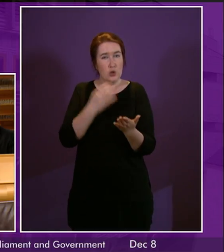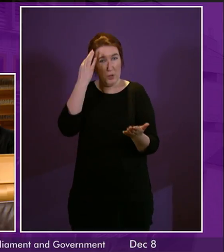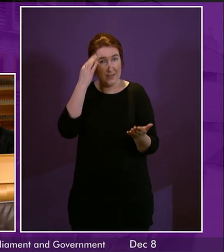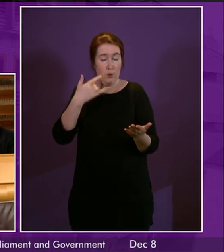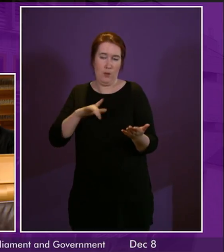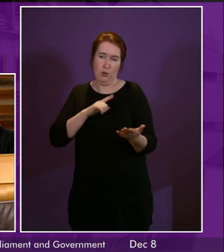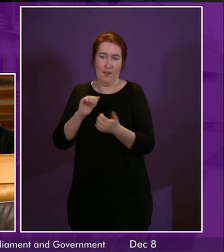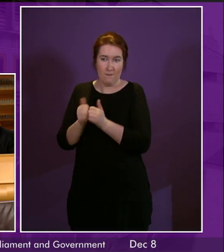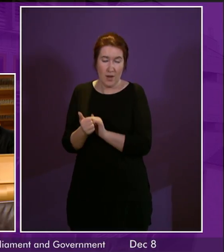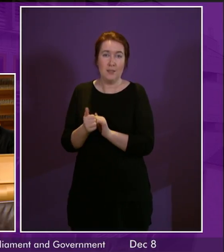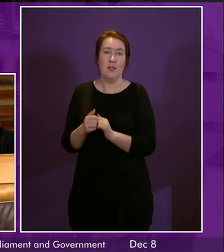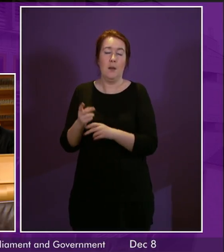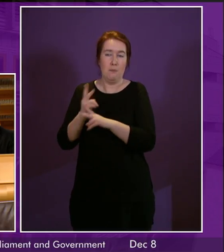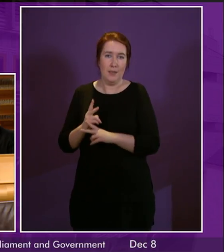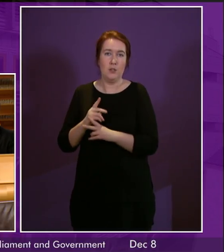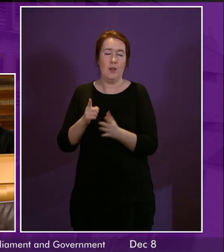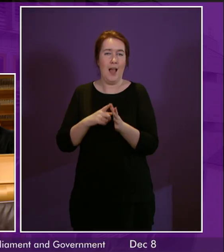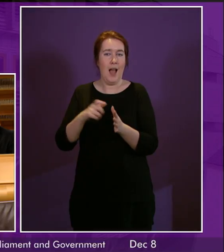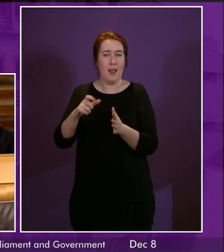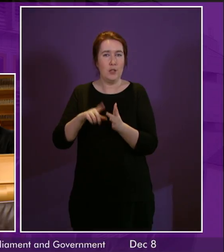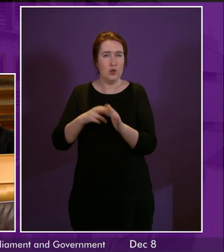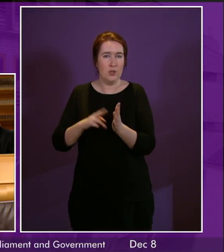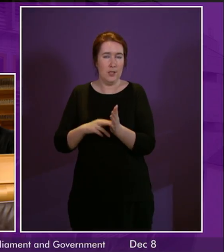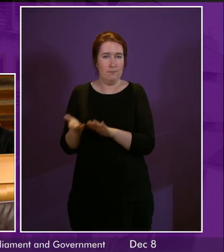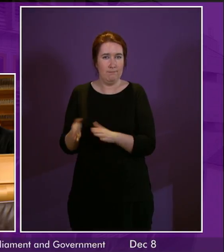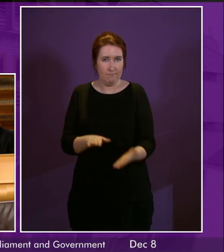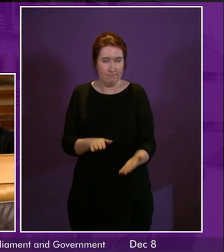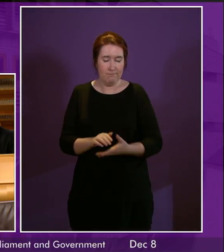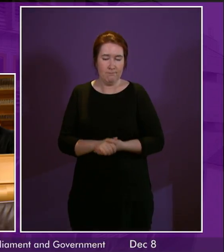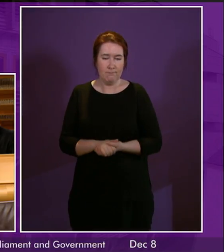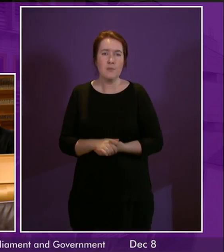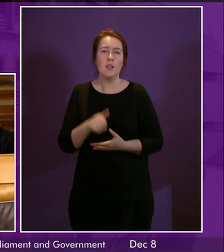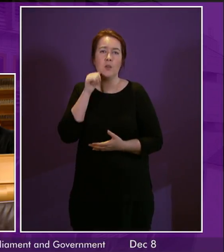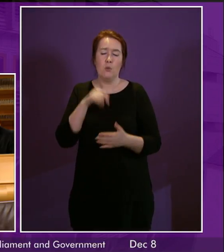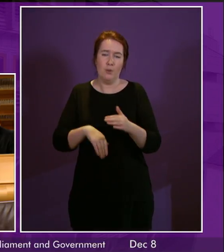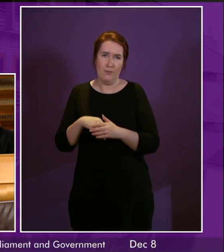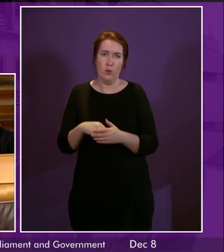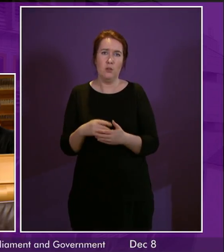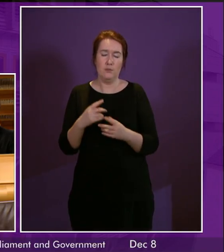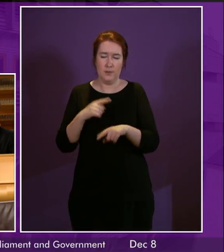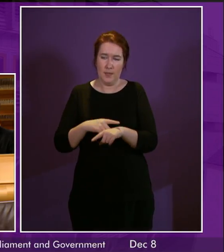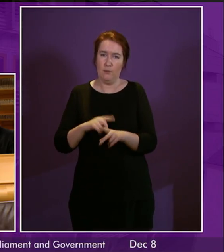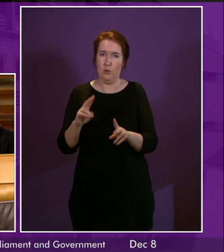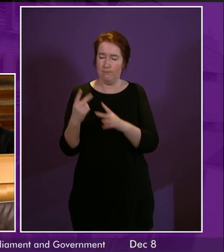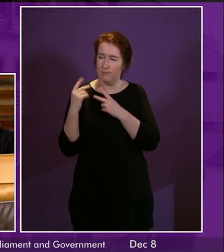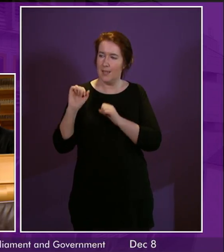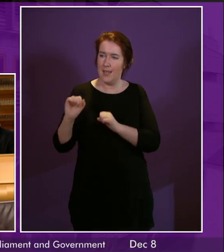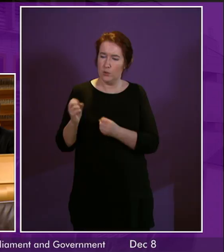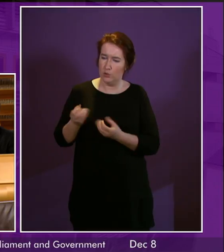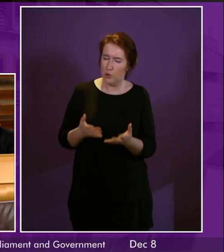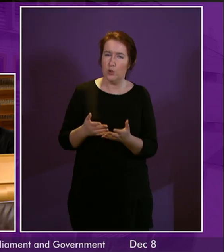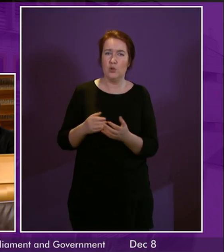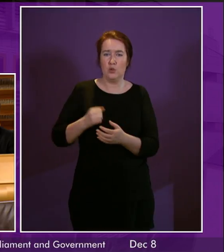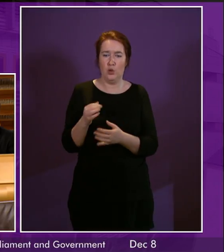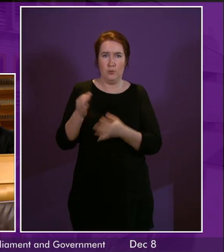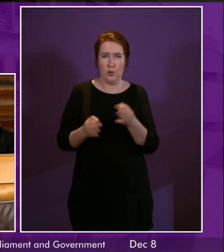my friend and mentor, Alec Johnston, is no longer with us. And there will be time for much fuller reflection on his unique contribution to Scottish politics in due